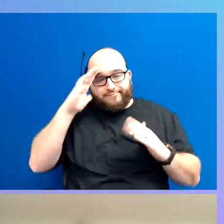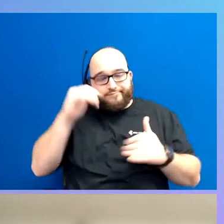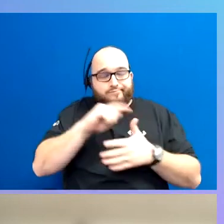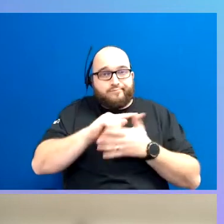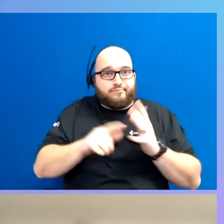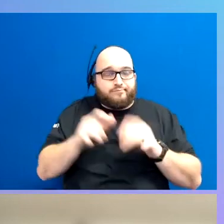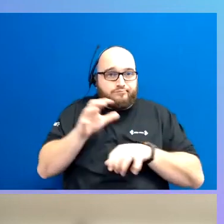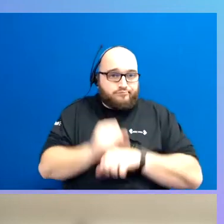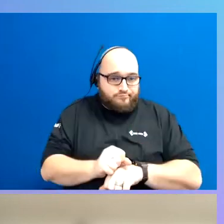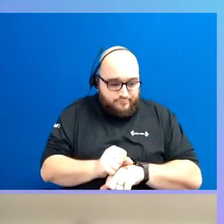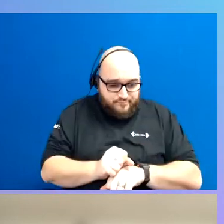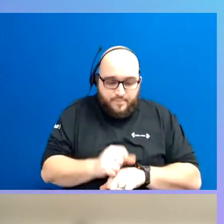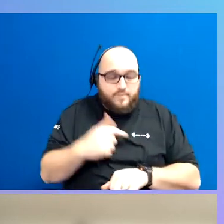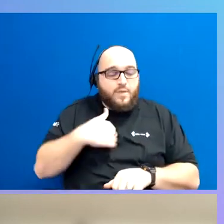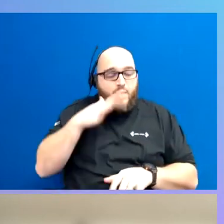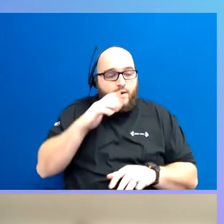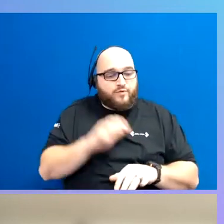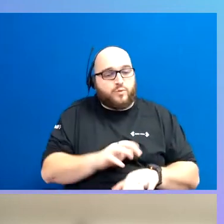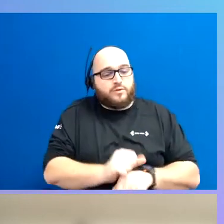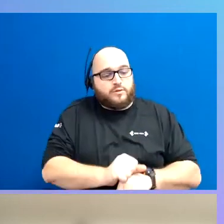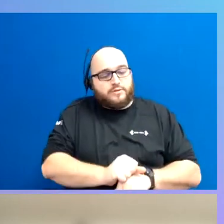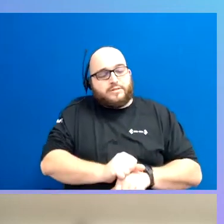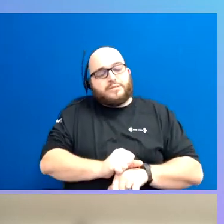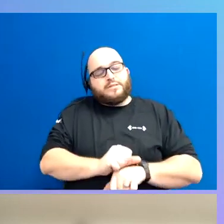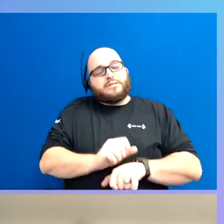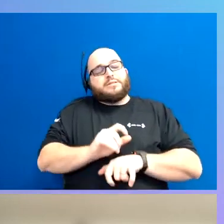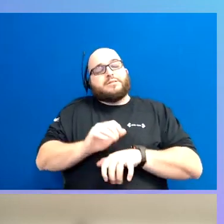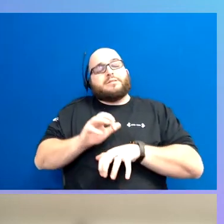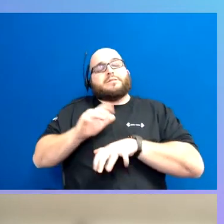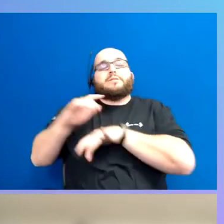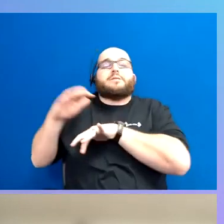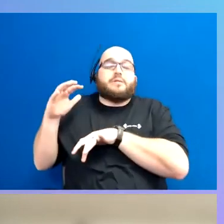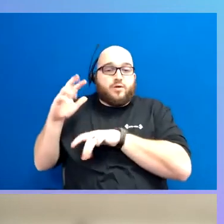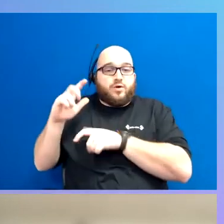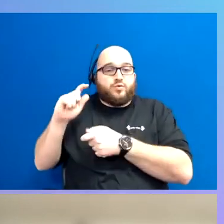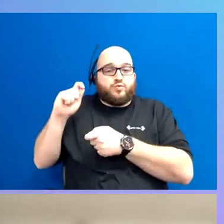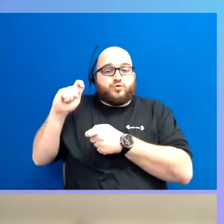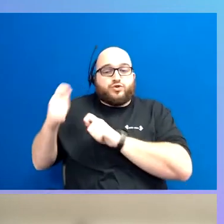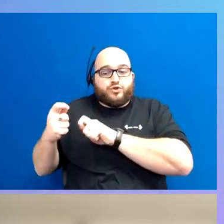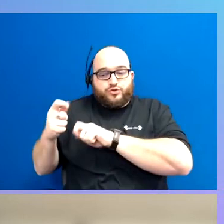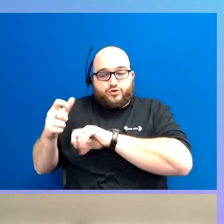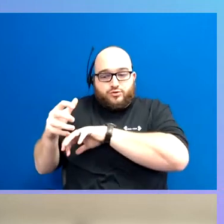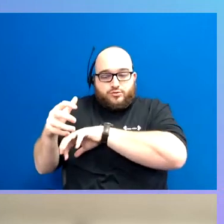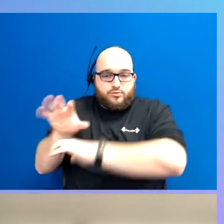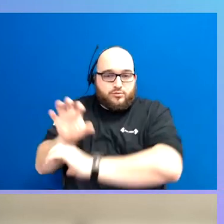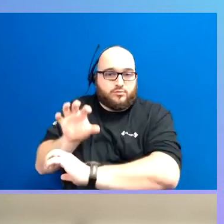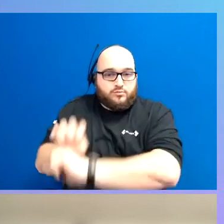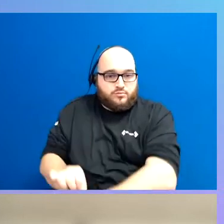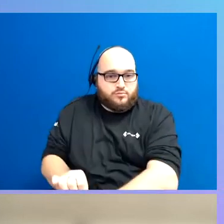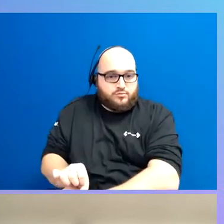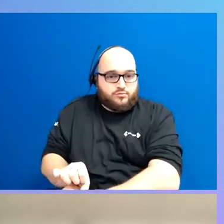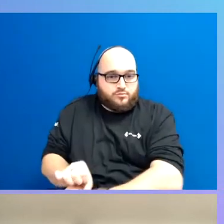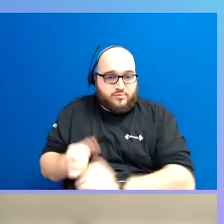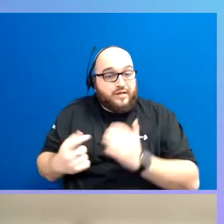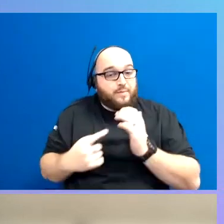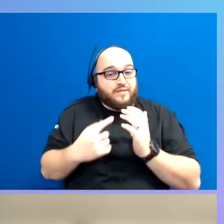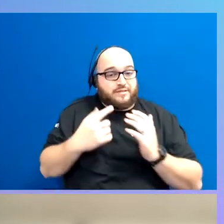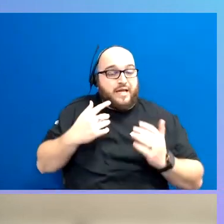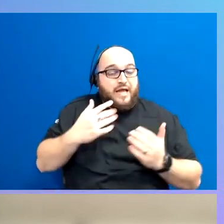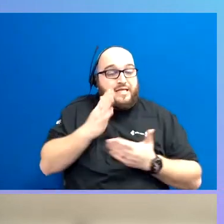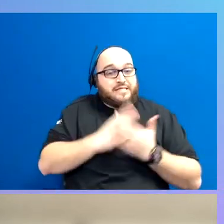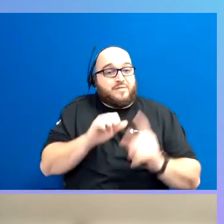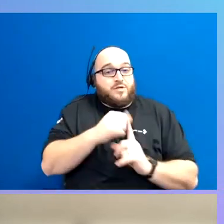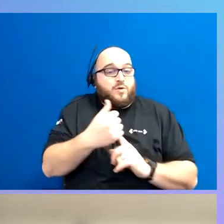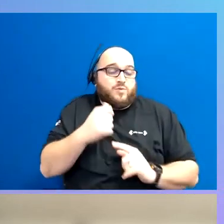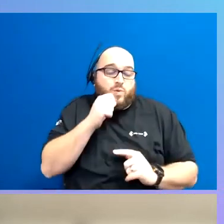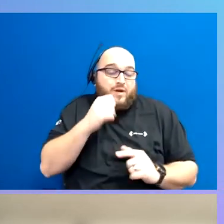case. We've got to come back and really understand the problem. And in some cases, there was a lack of standards as well. So